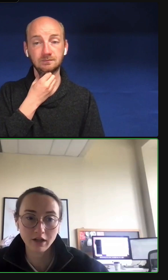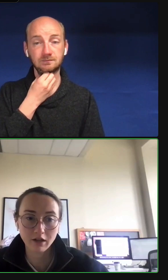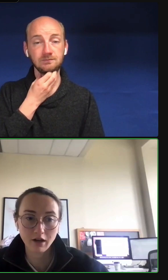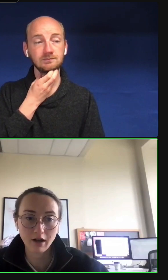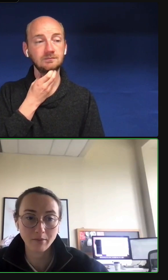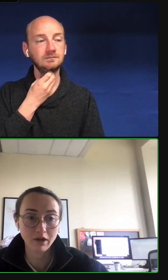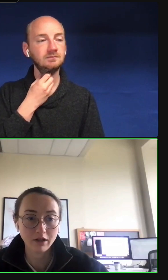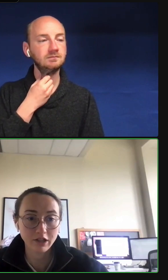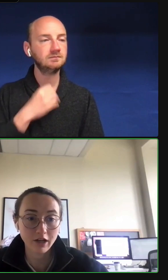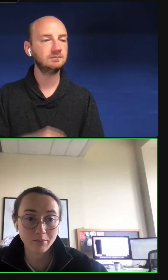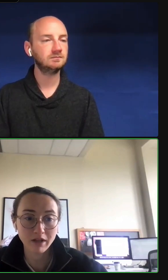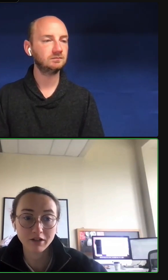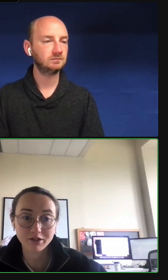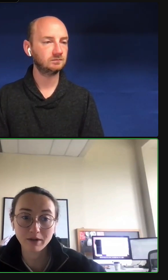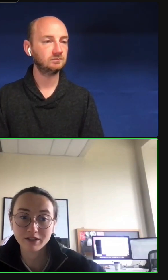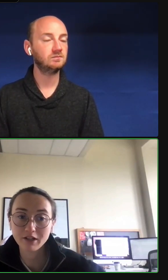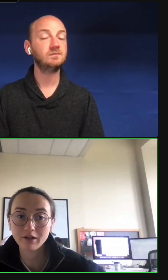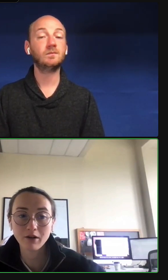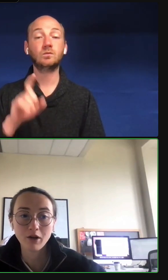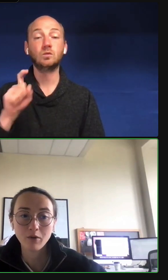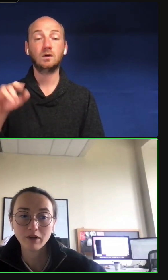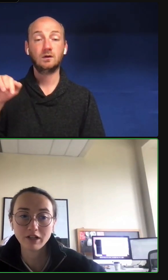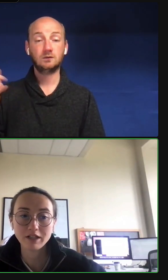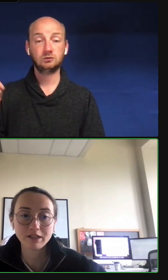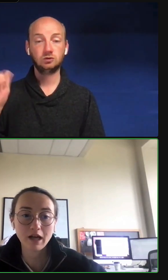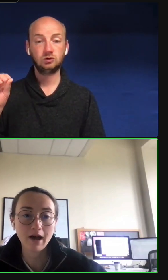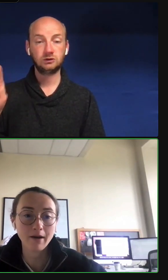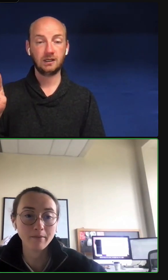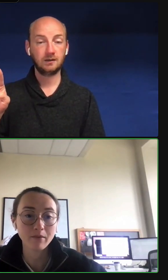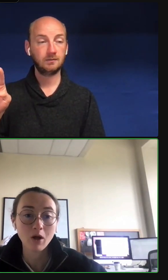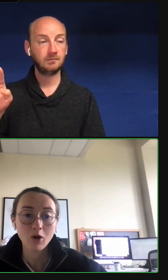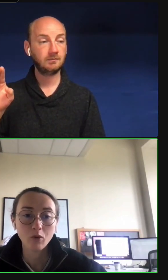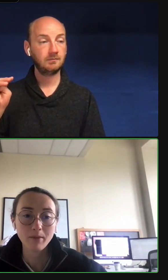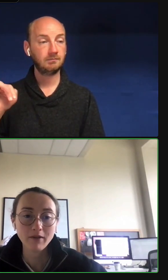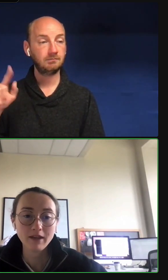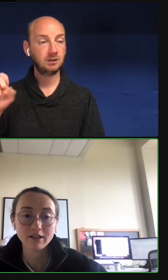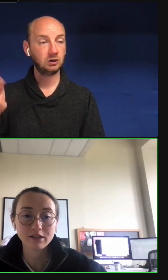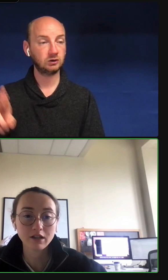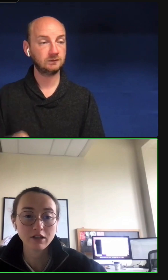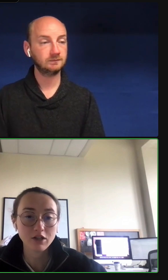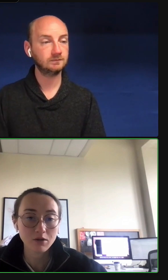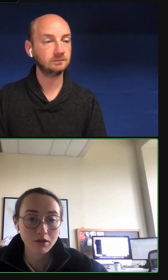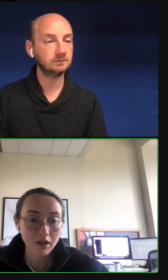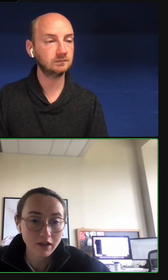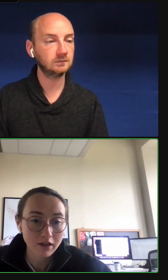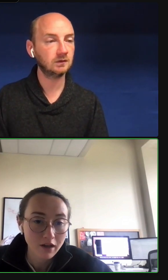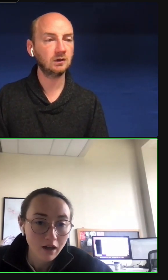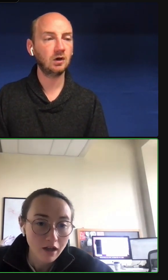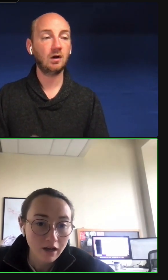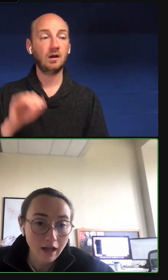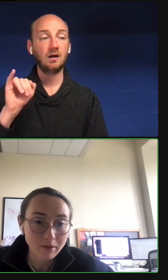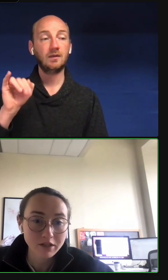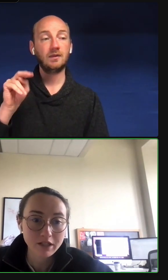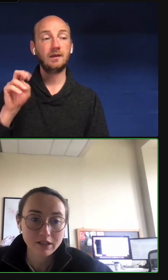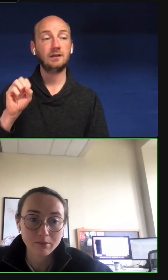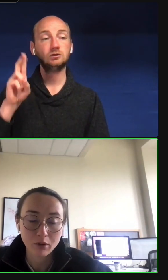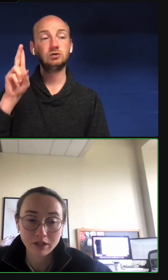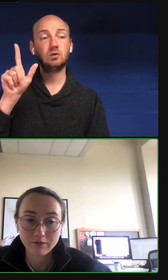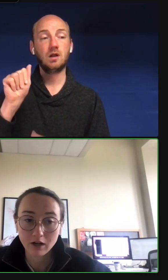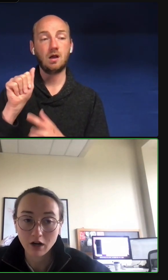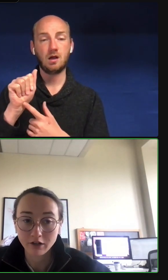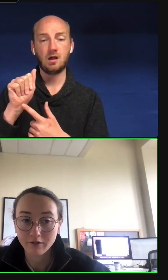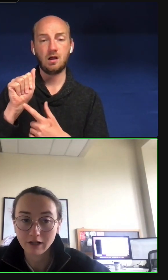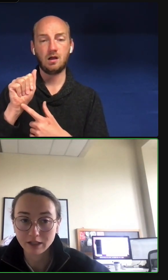Sure, I can take Jacob Miller's question, which is, what about the insula do you think enables